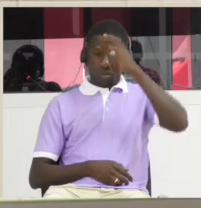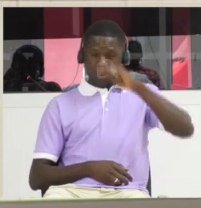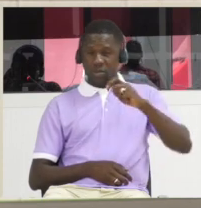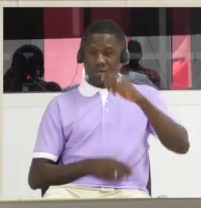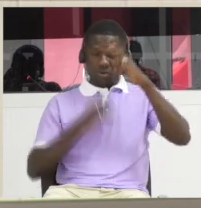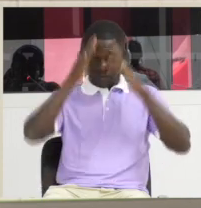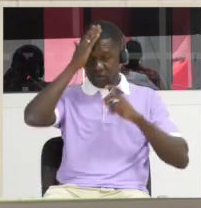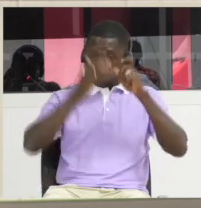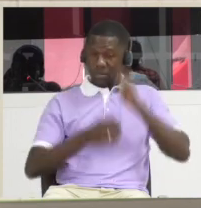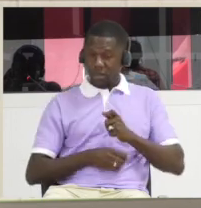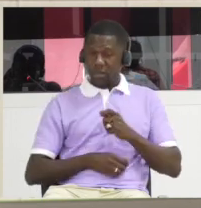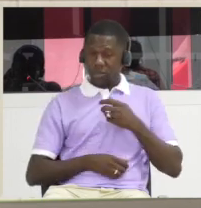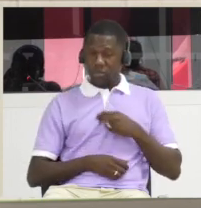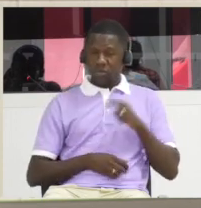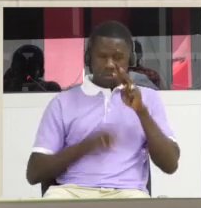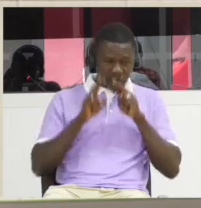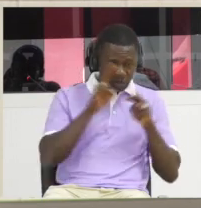unit. It could be